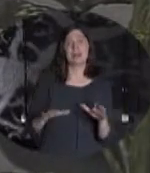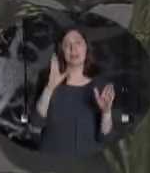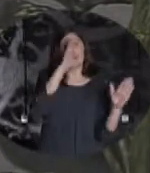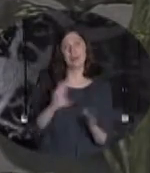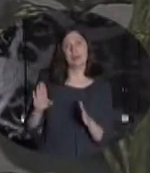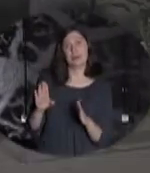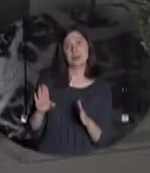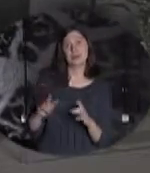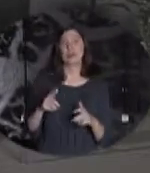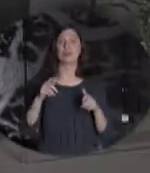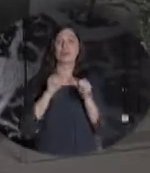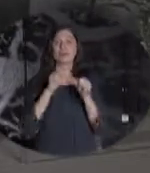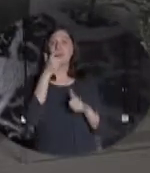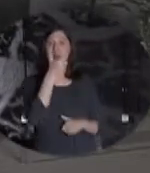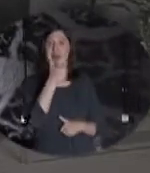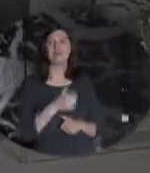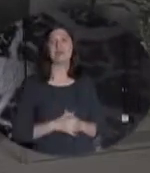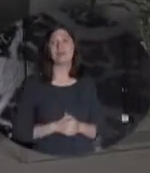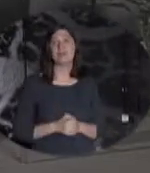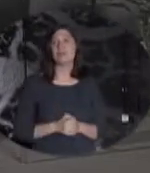tuned.